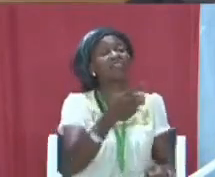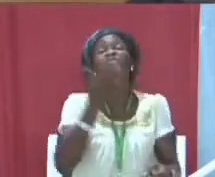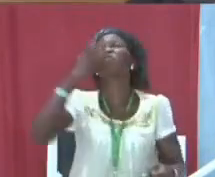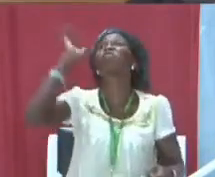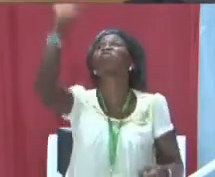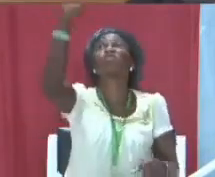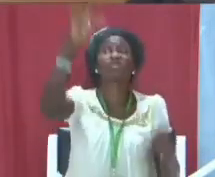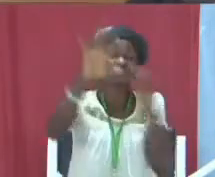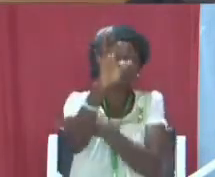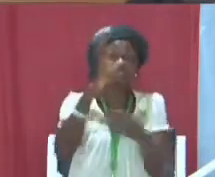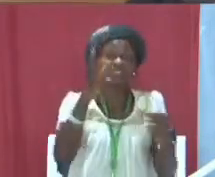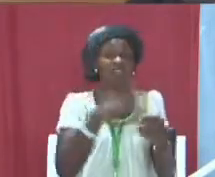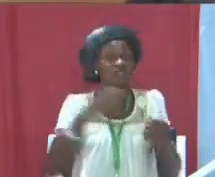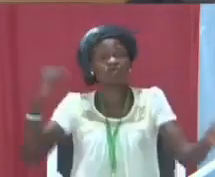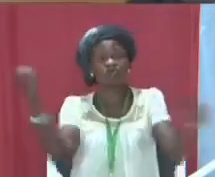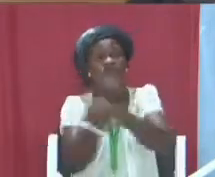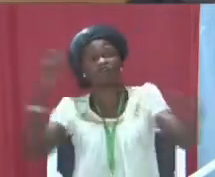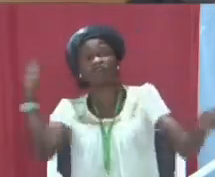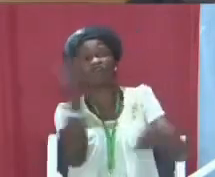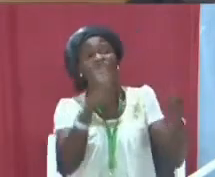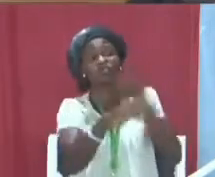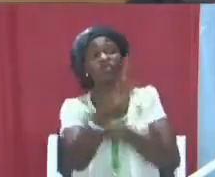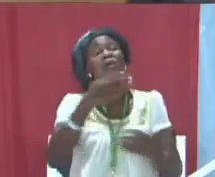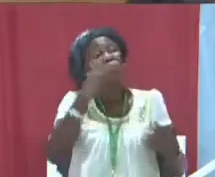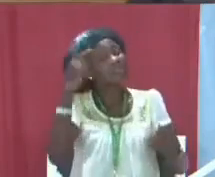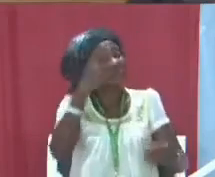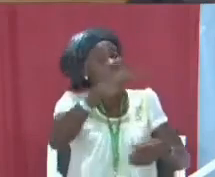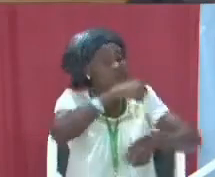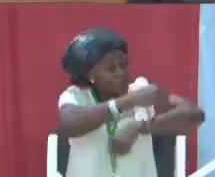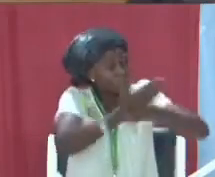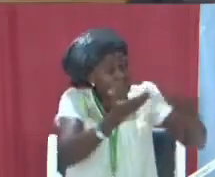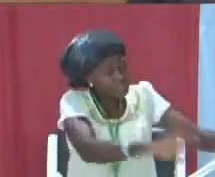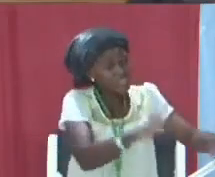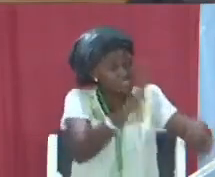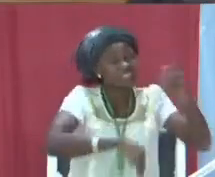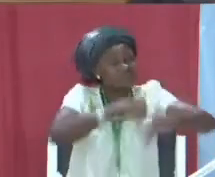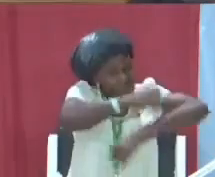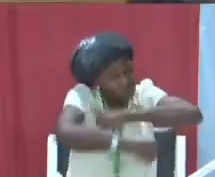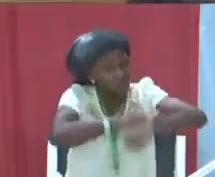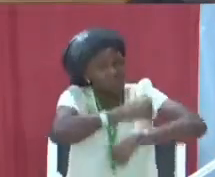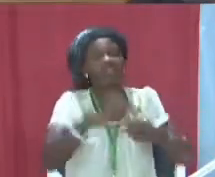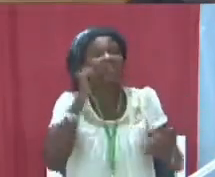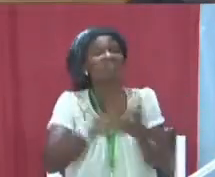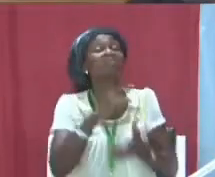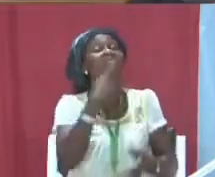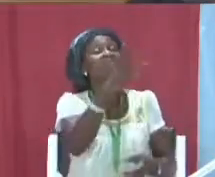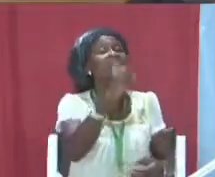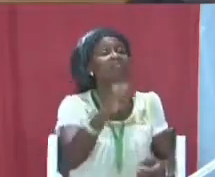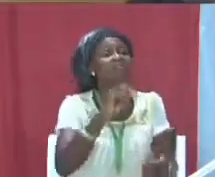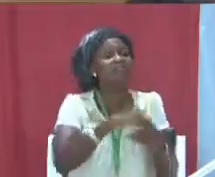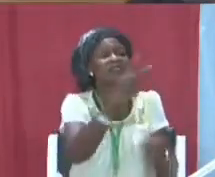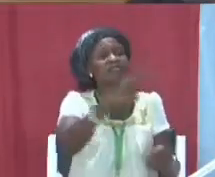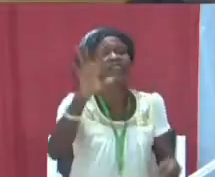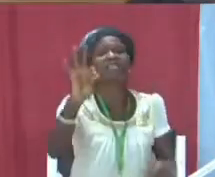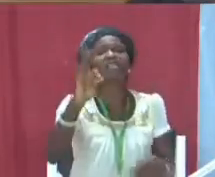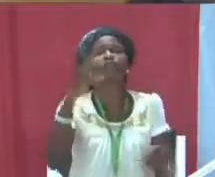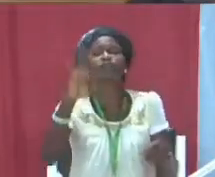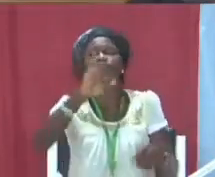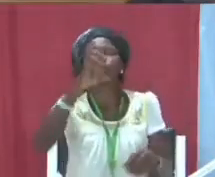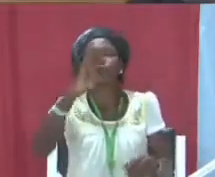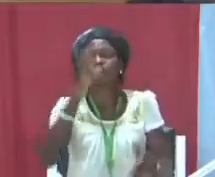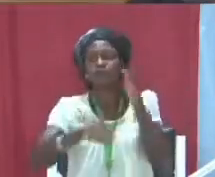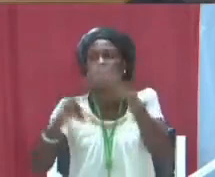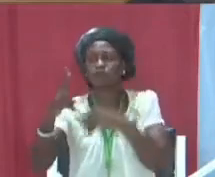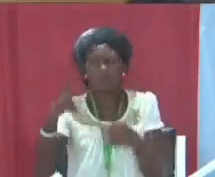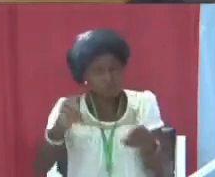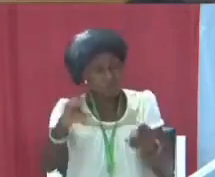so that people will stone him to death. It's better to die than to suffer. His wife said to him in verse 9 of Job chapter 2,